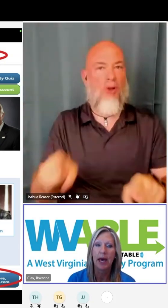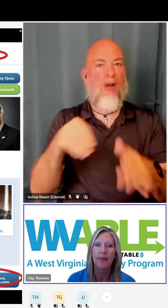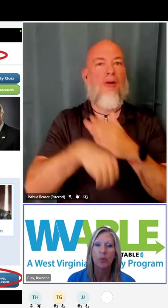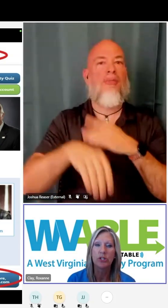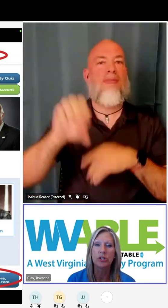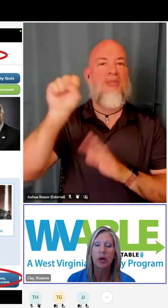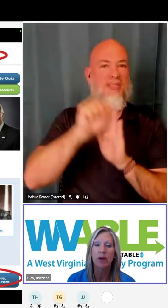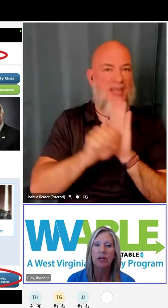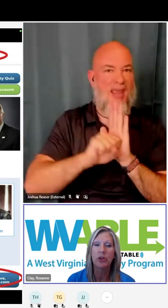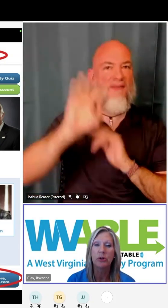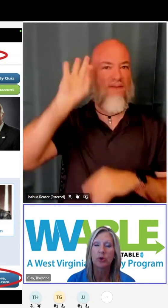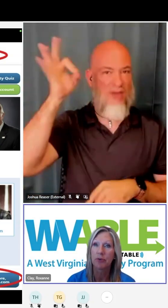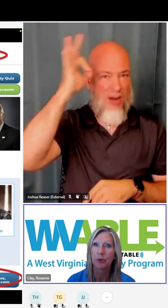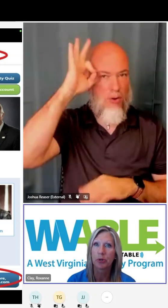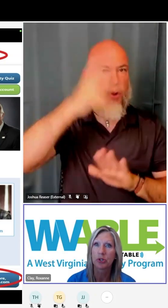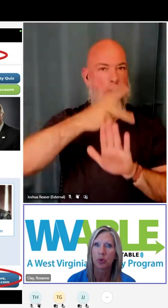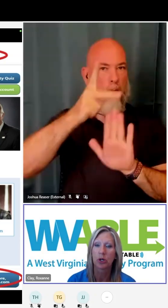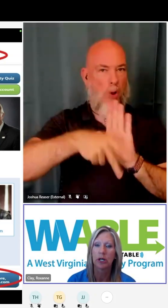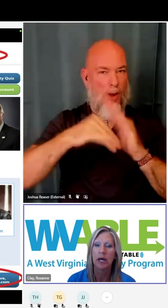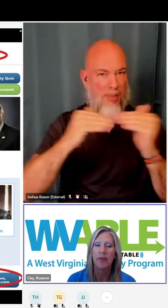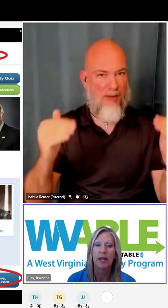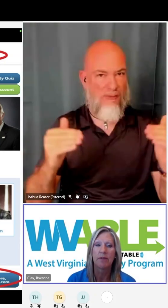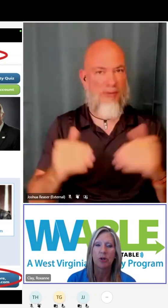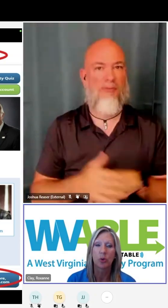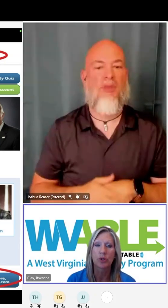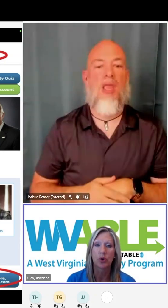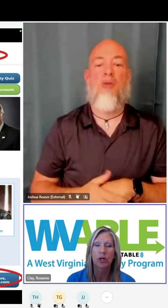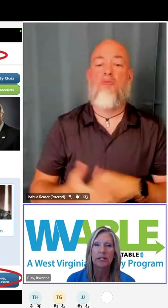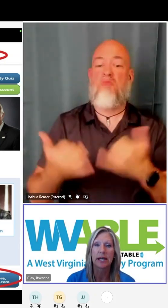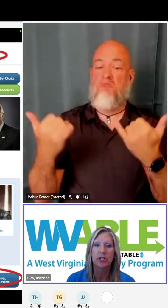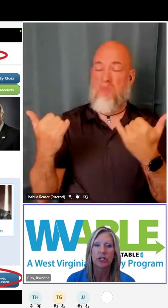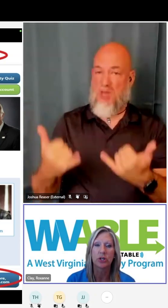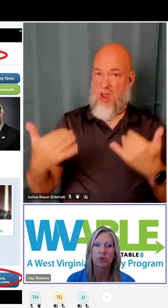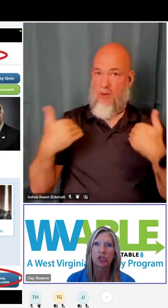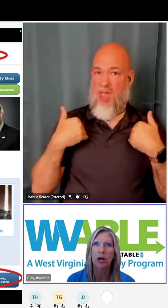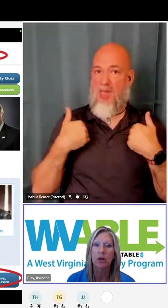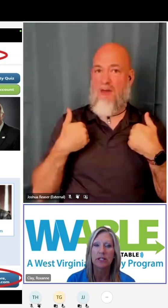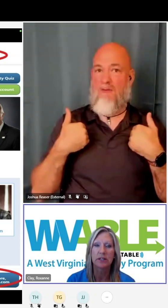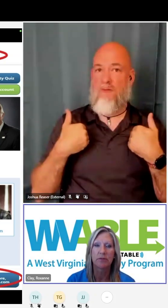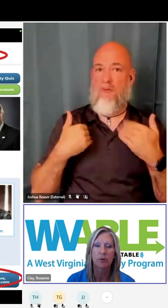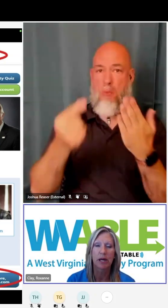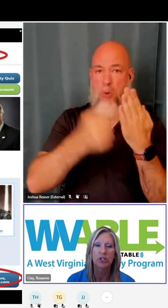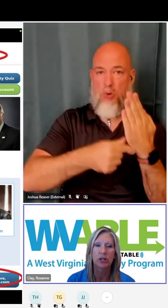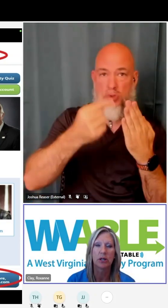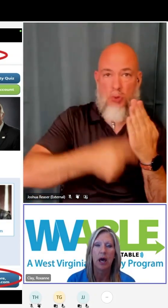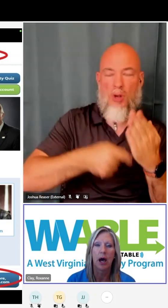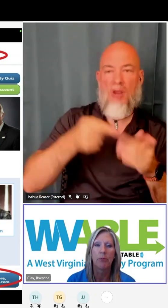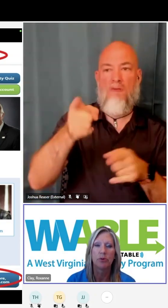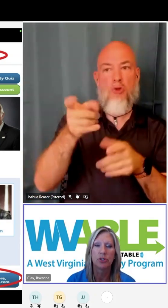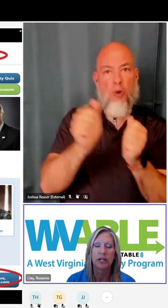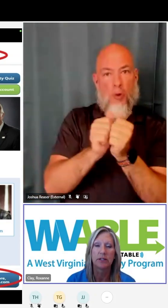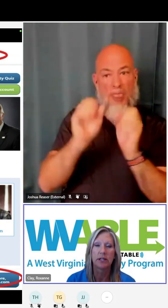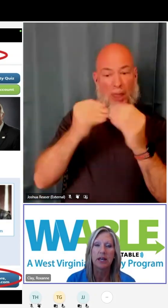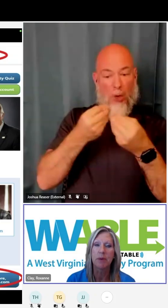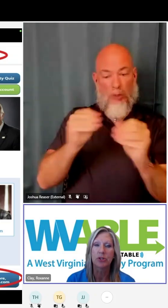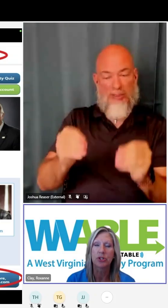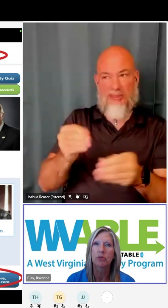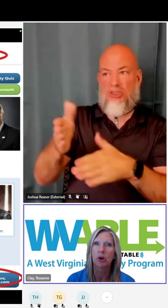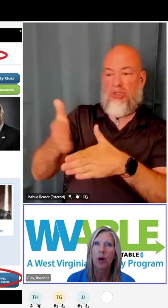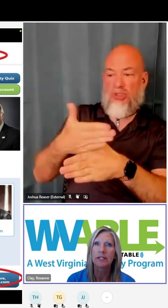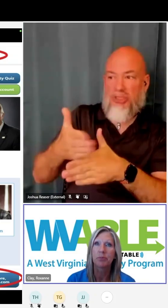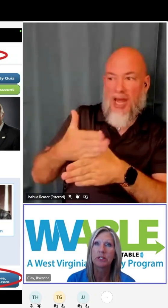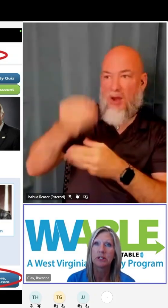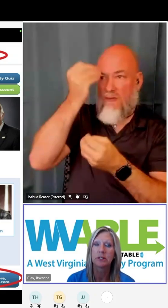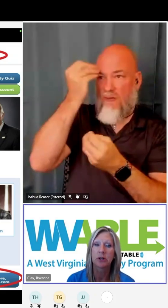level. And then we do have a new trifold brochure that if you're with an organization and you're sharing this information, send an email